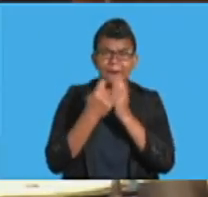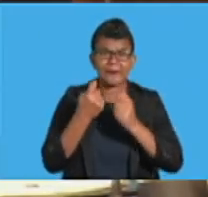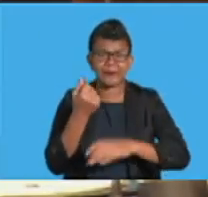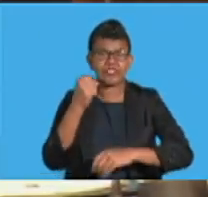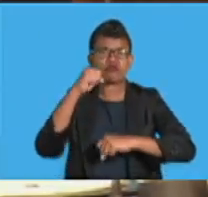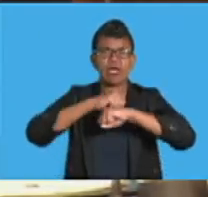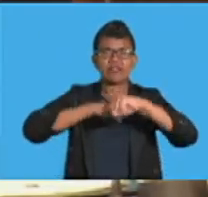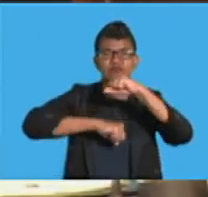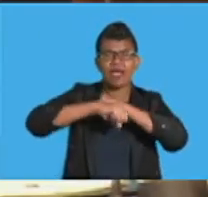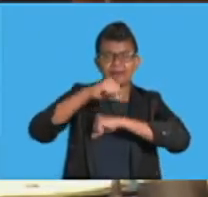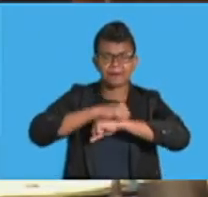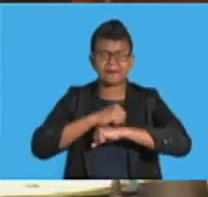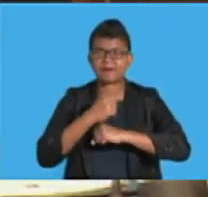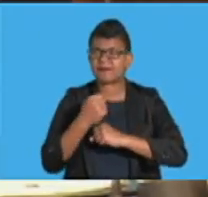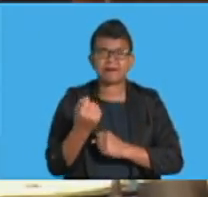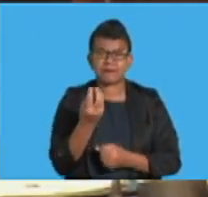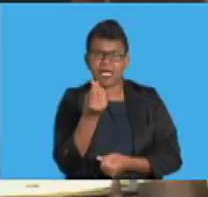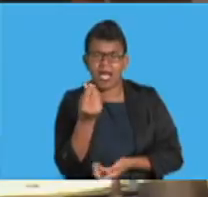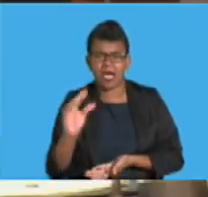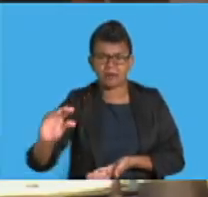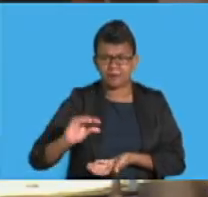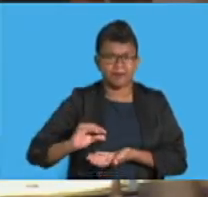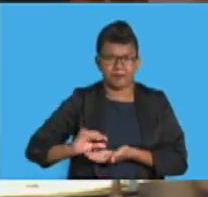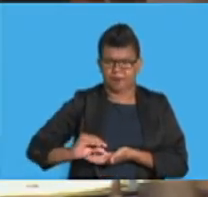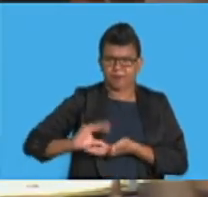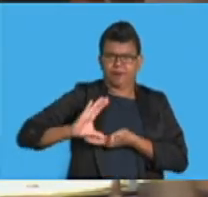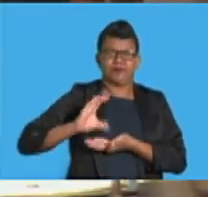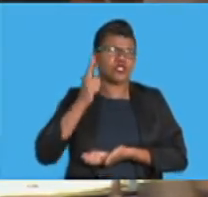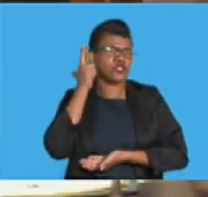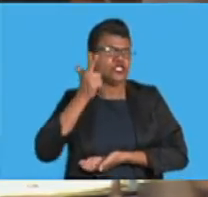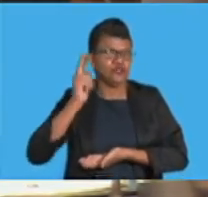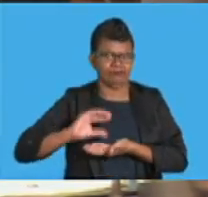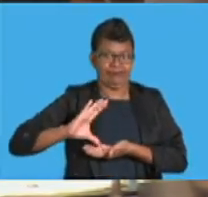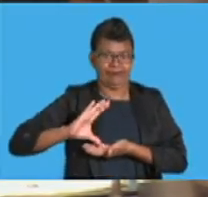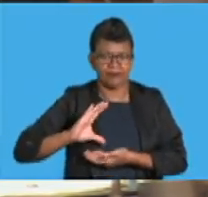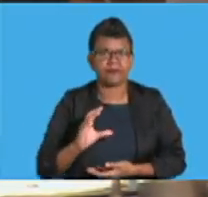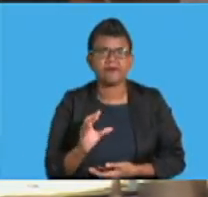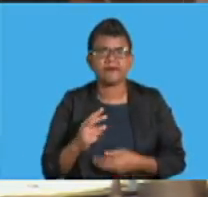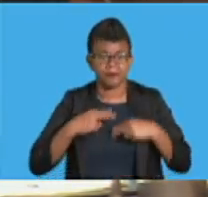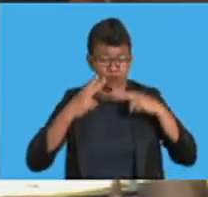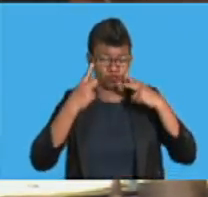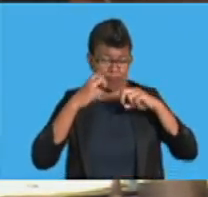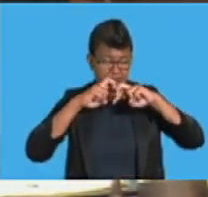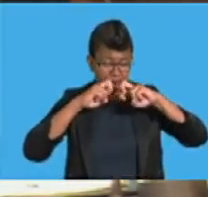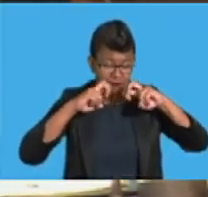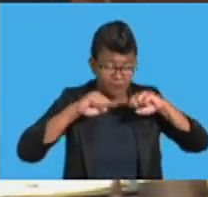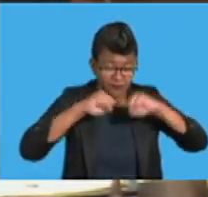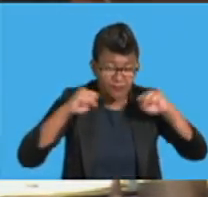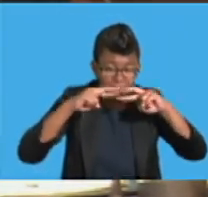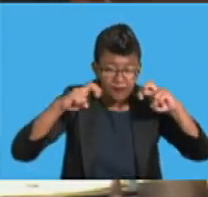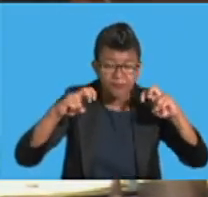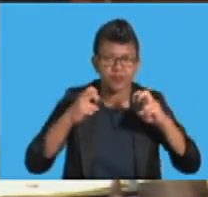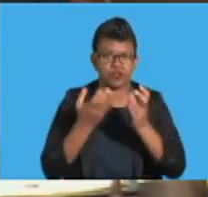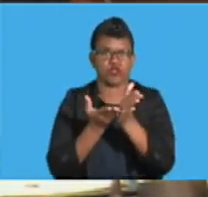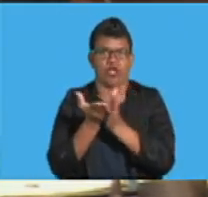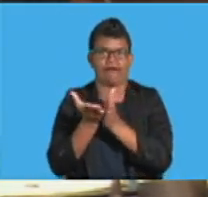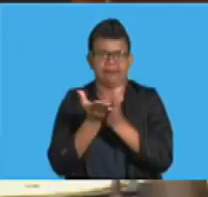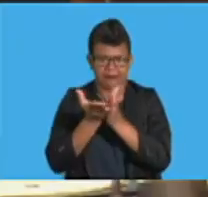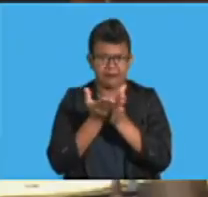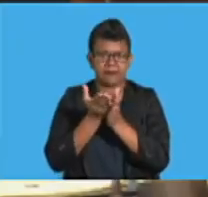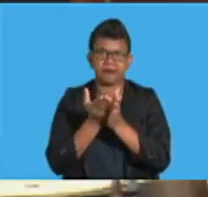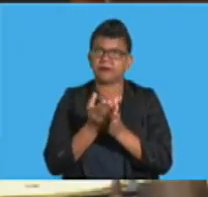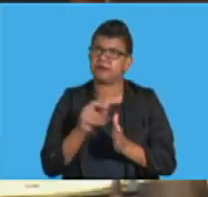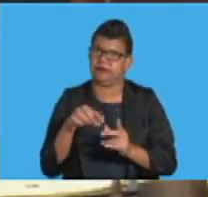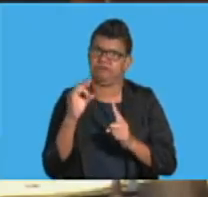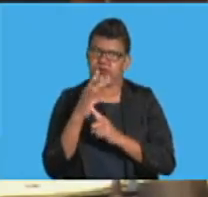salary increases for our teacher. In addition, Madam Speaker, we are going to look at increasing counselling services within our school system